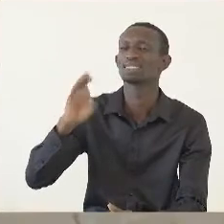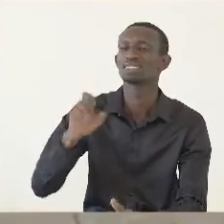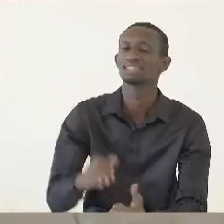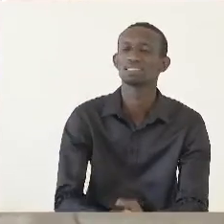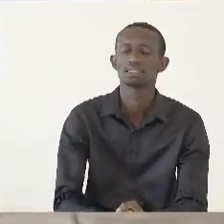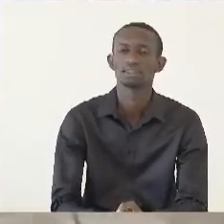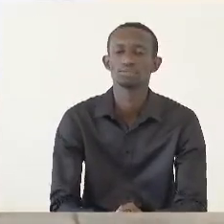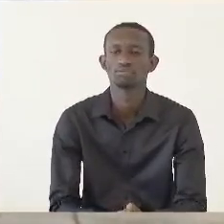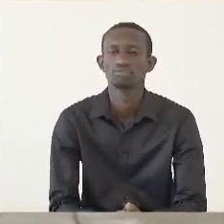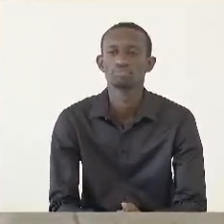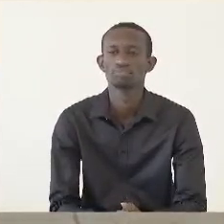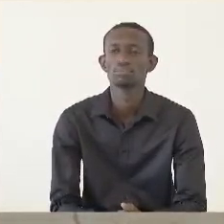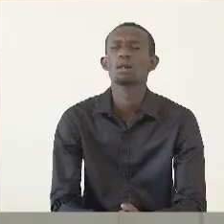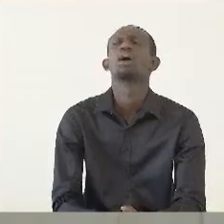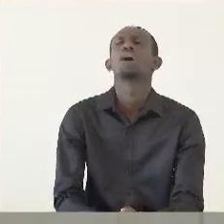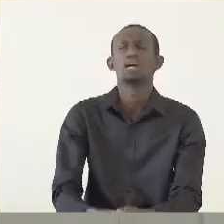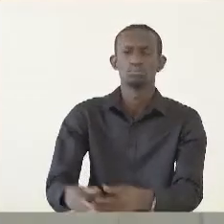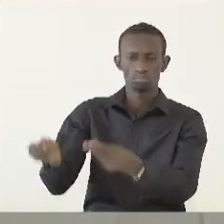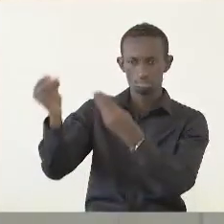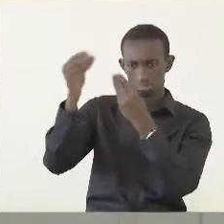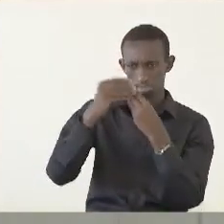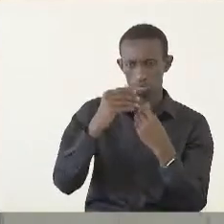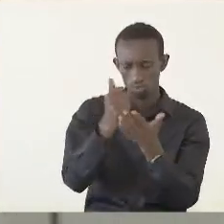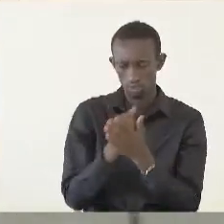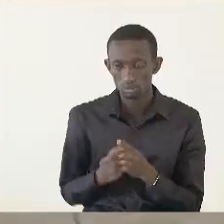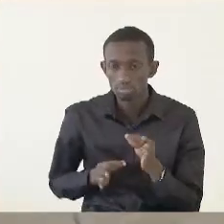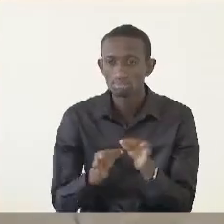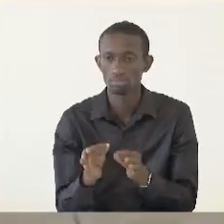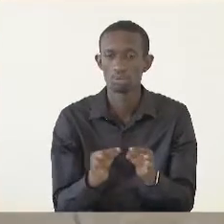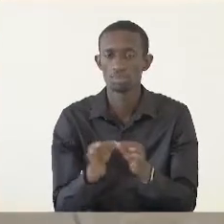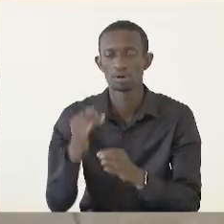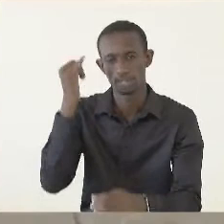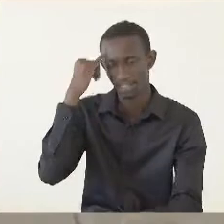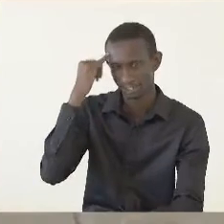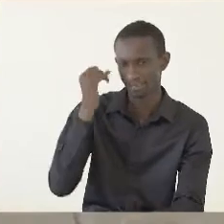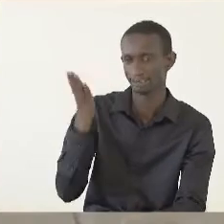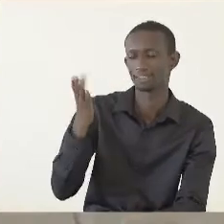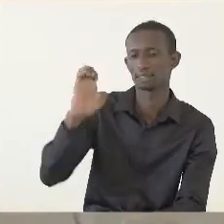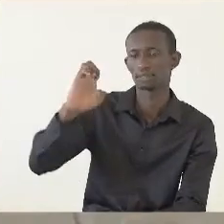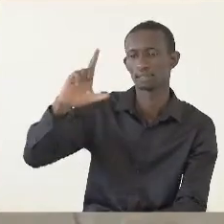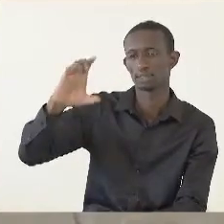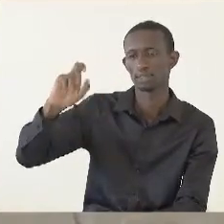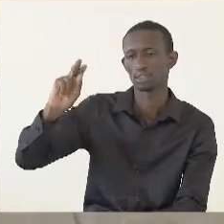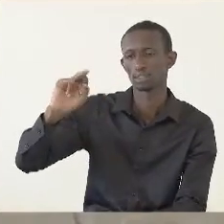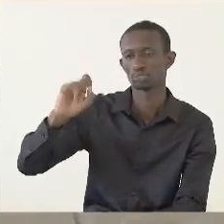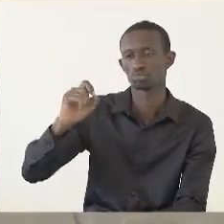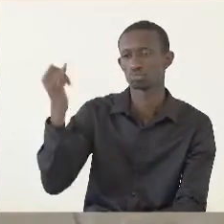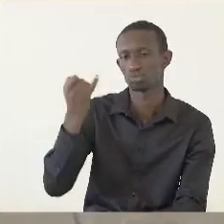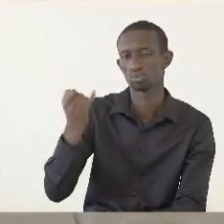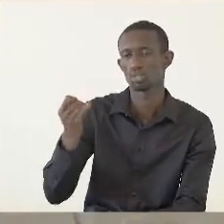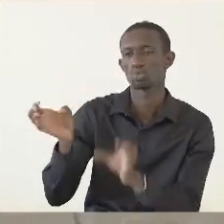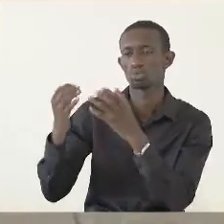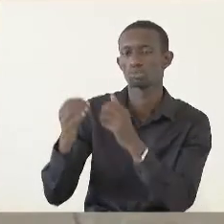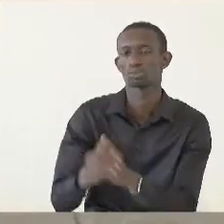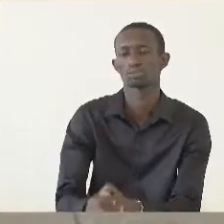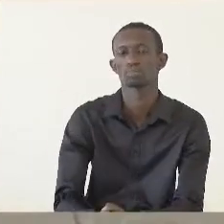also to explain the idea of the electron withdrawing groups